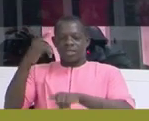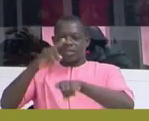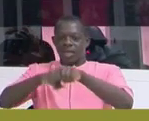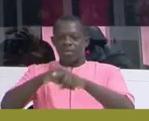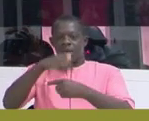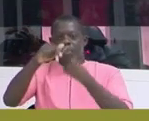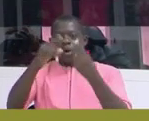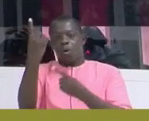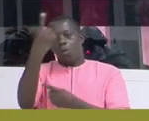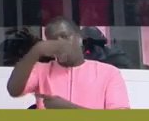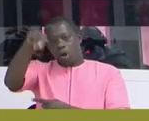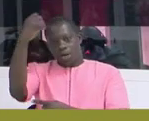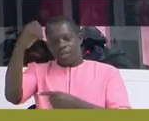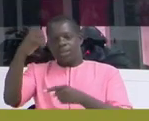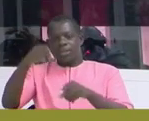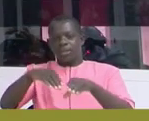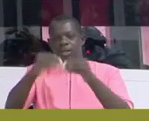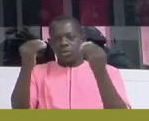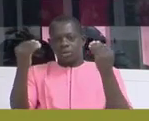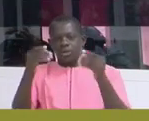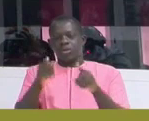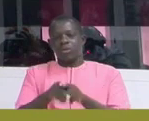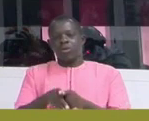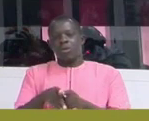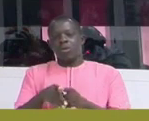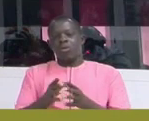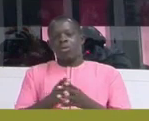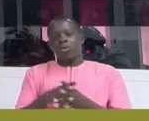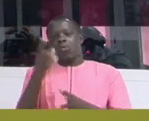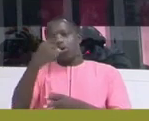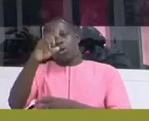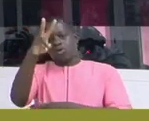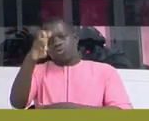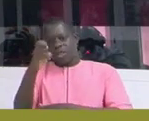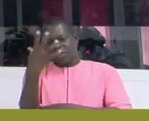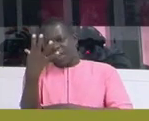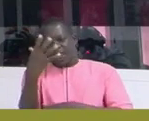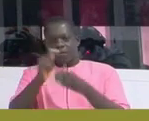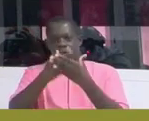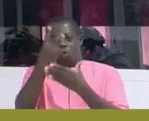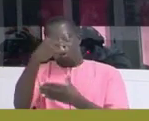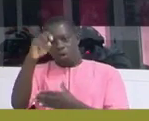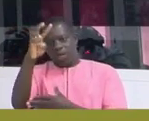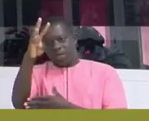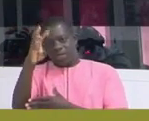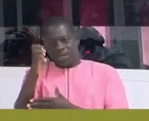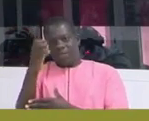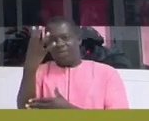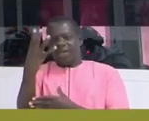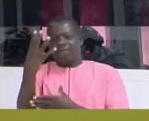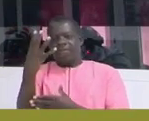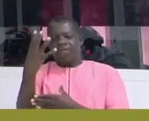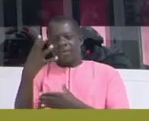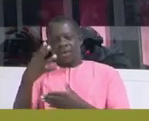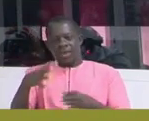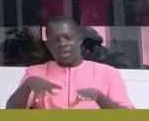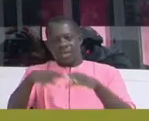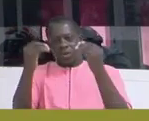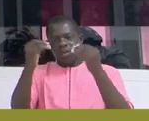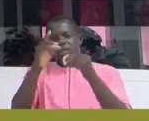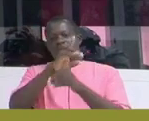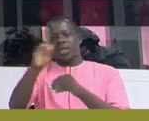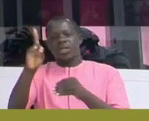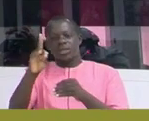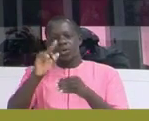owing at that time it was 100,000 and more 125 to 135 between 125 and 135,000